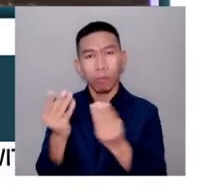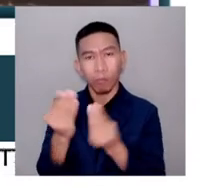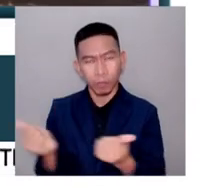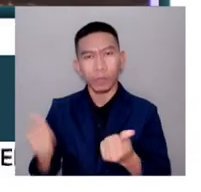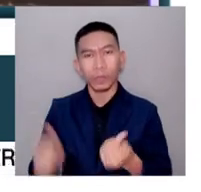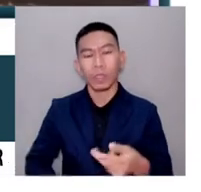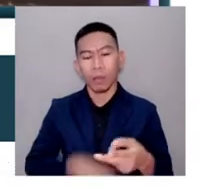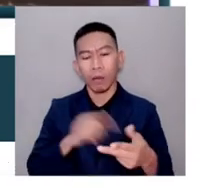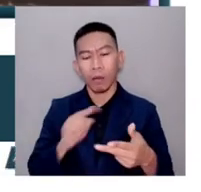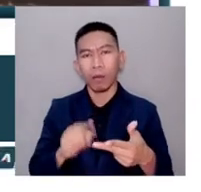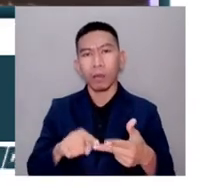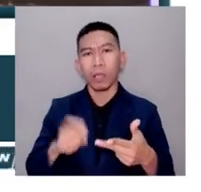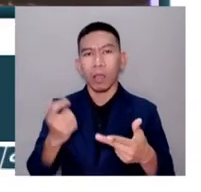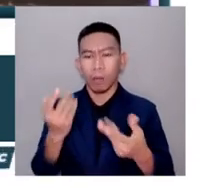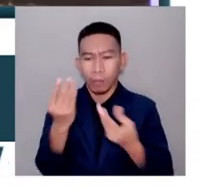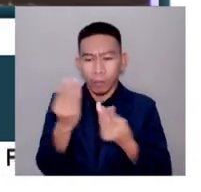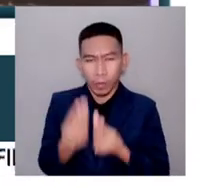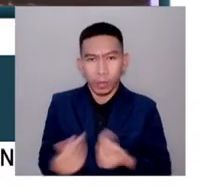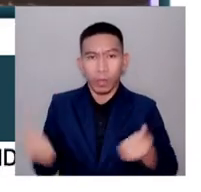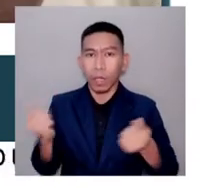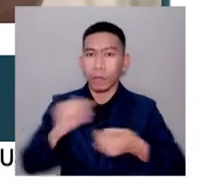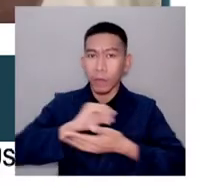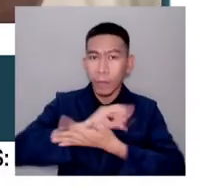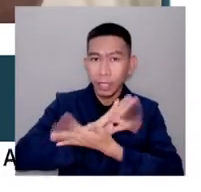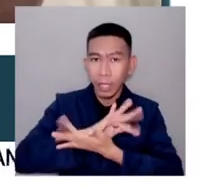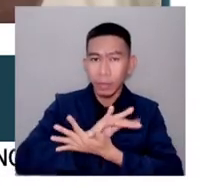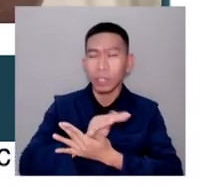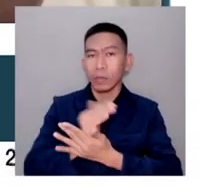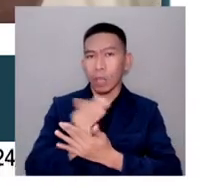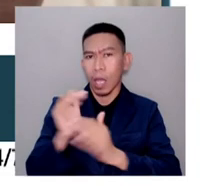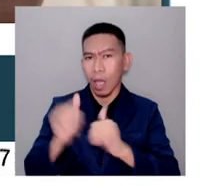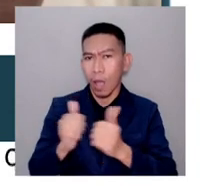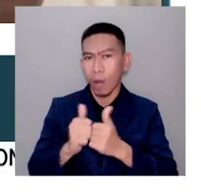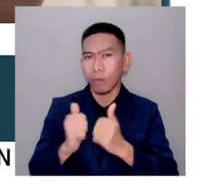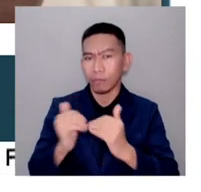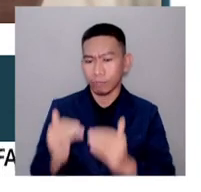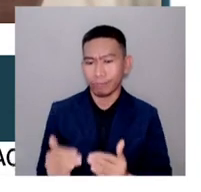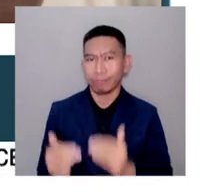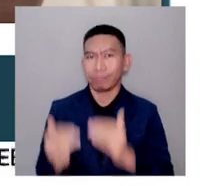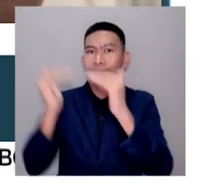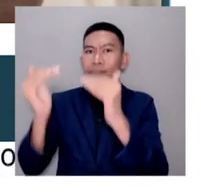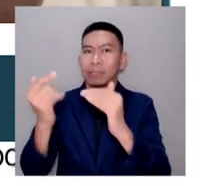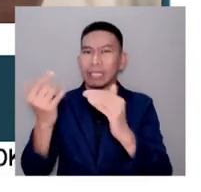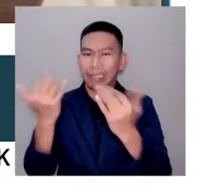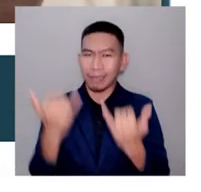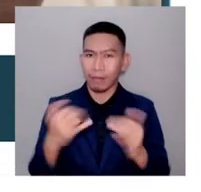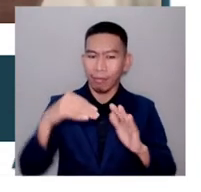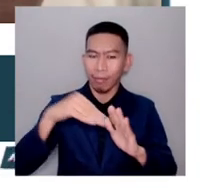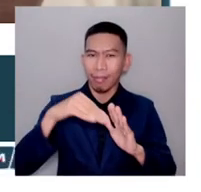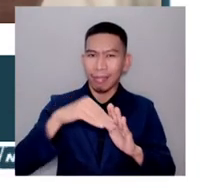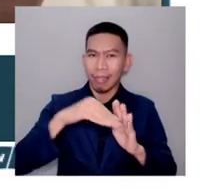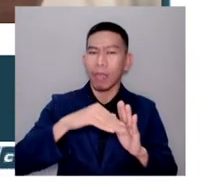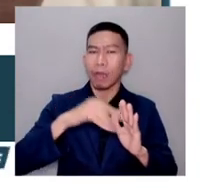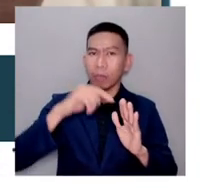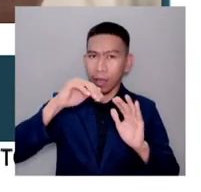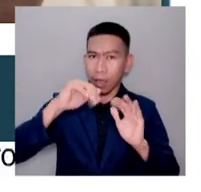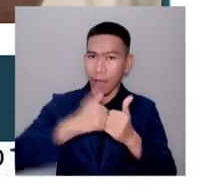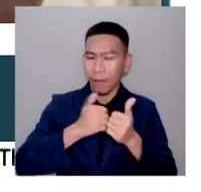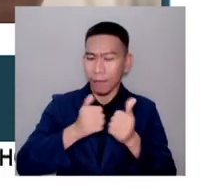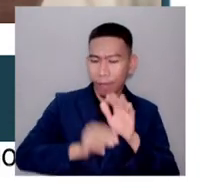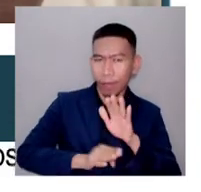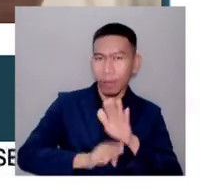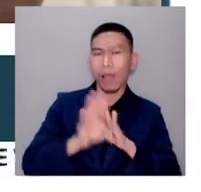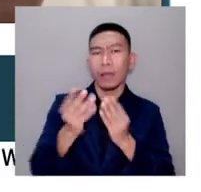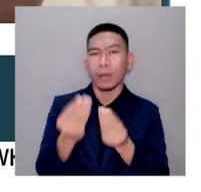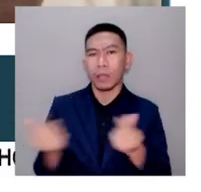sa pandemic, para umahon na talaga tayo sa recession. These are just a few